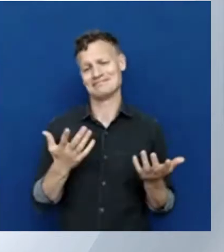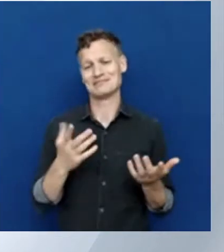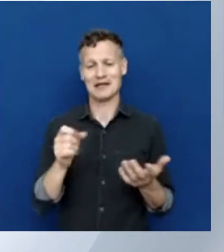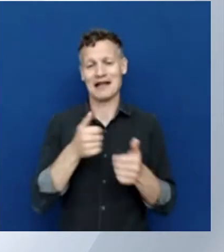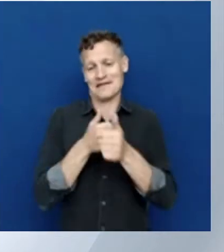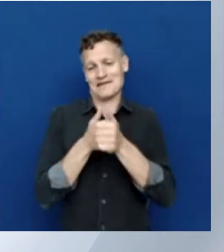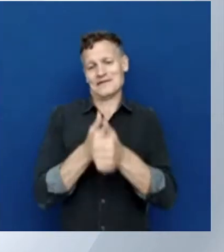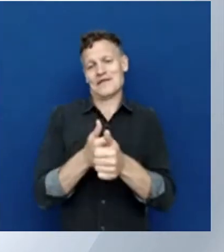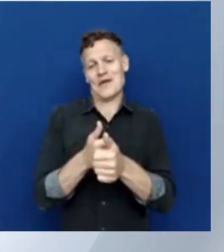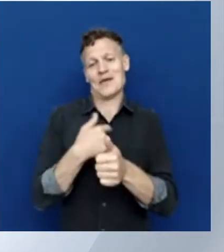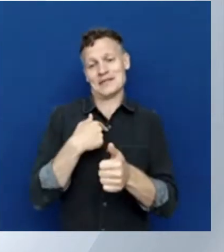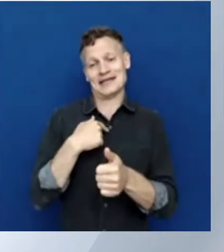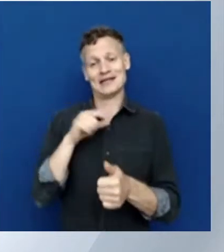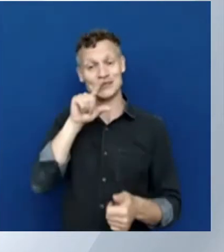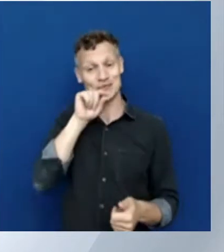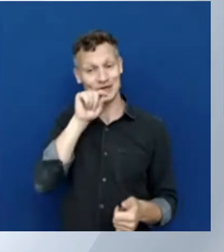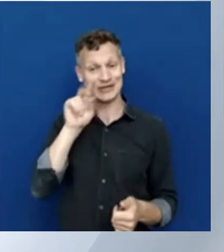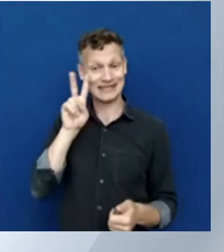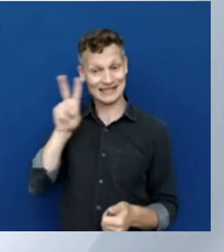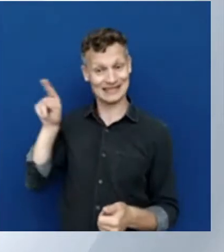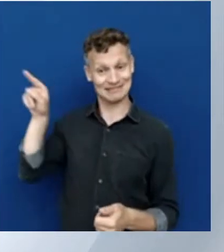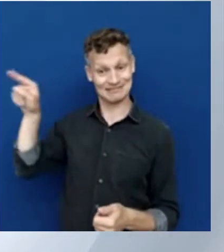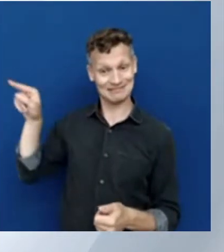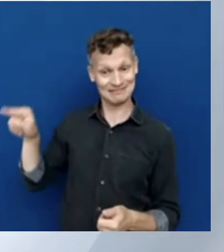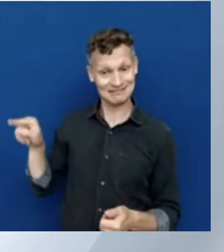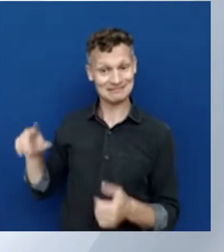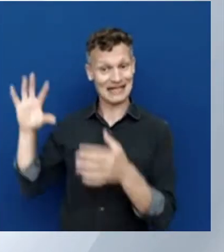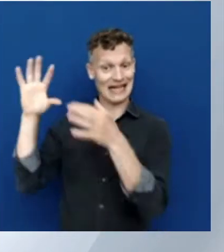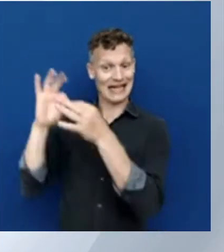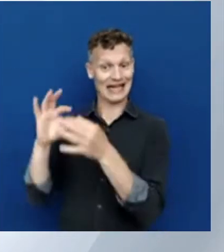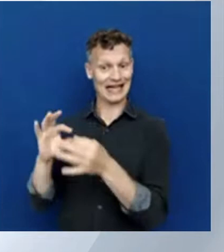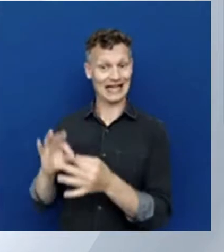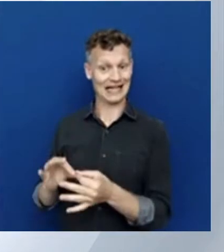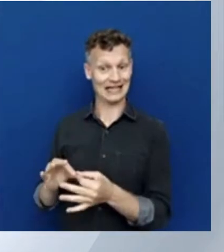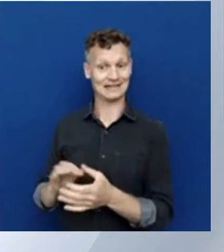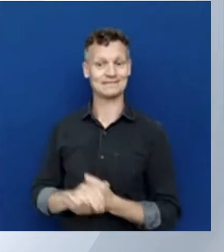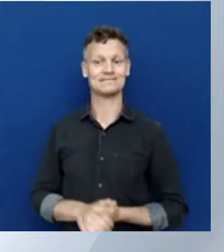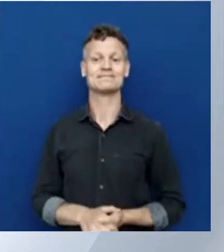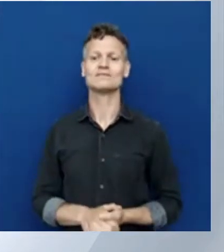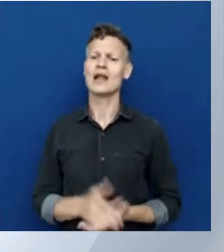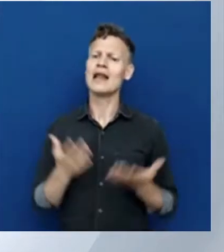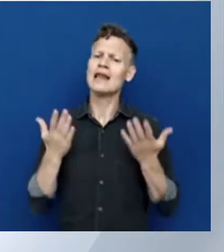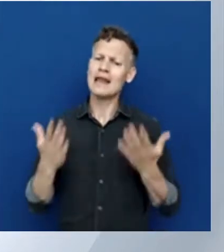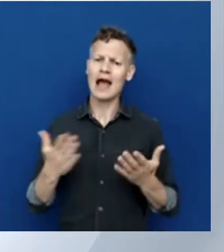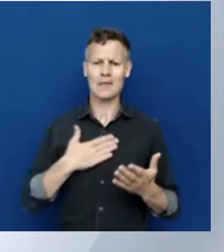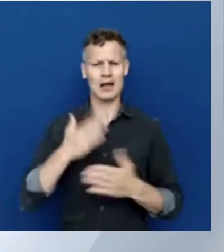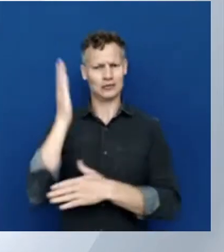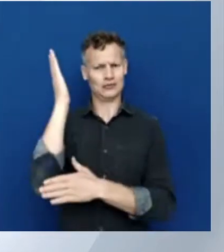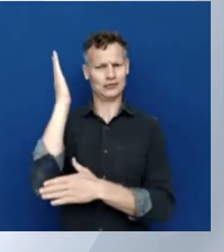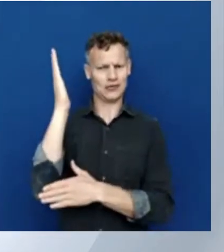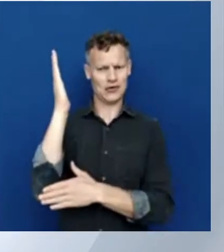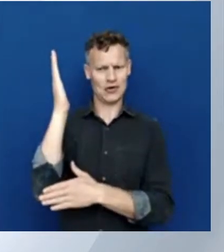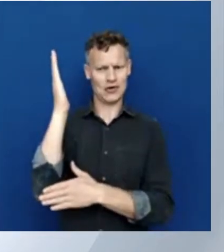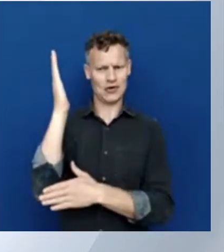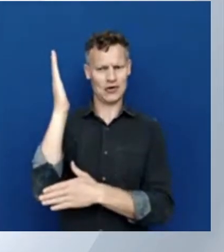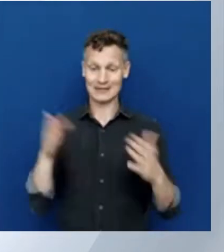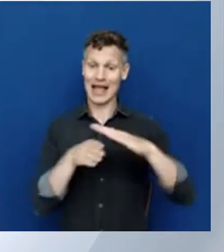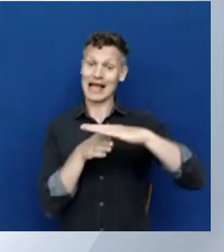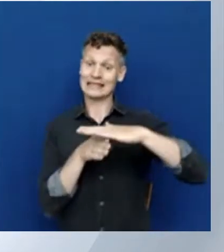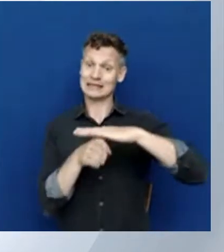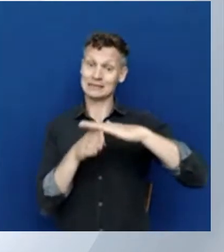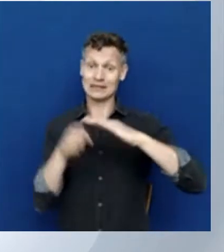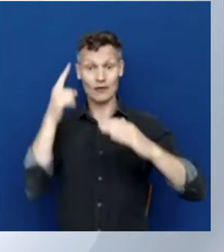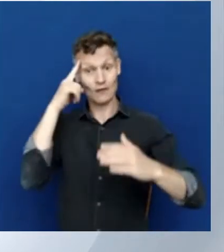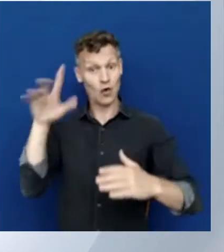links that we have here, and let's start with the talk, Accessibility for All. Now, I've been speaking on